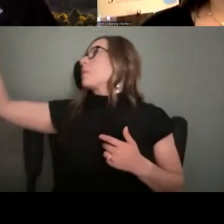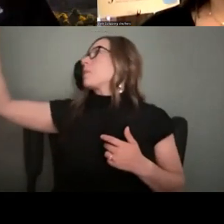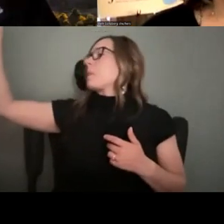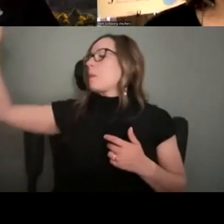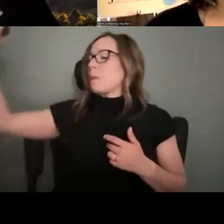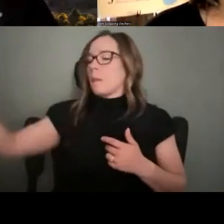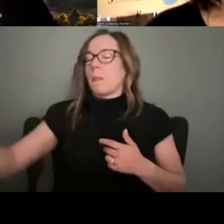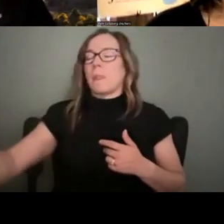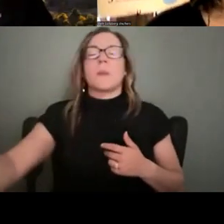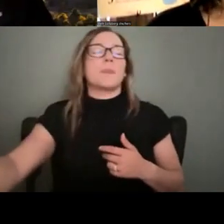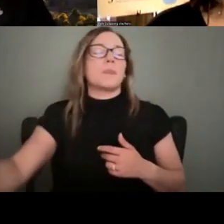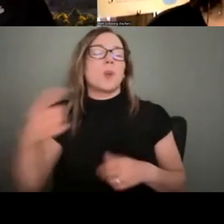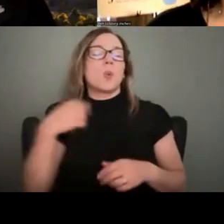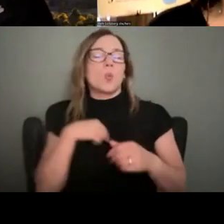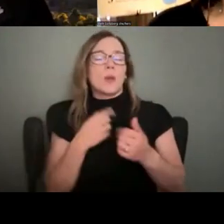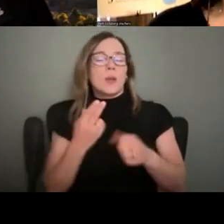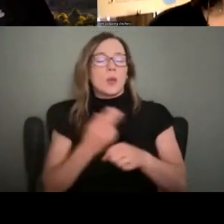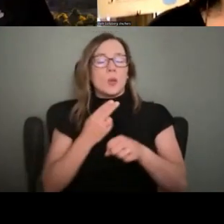of sources of funding.